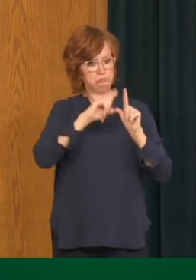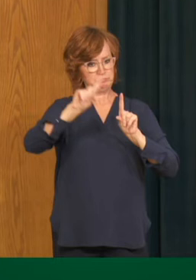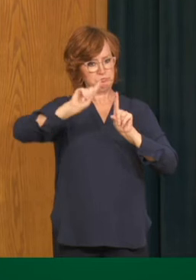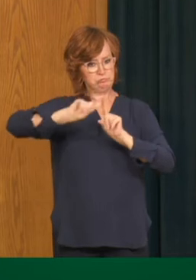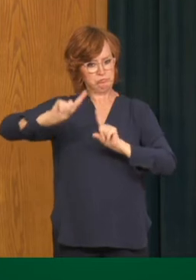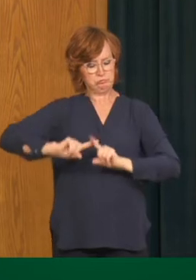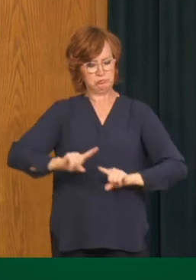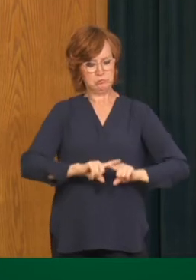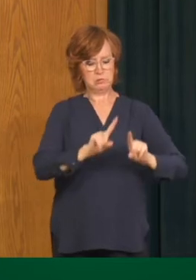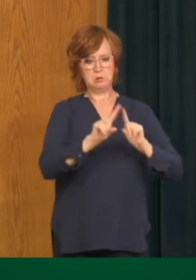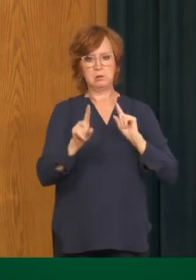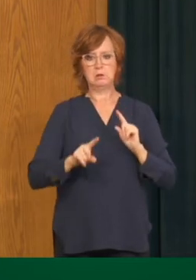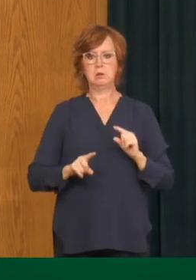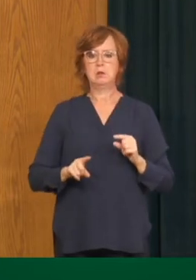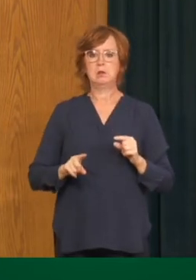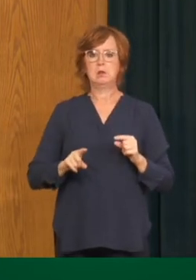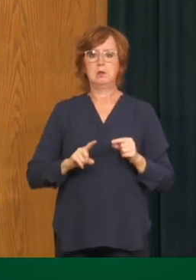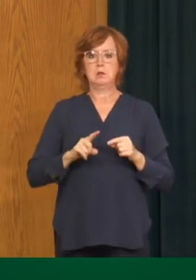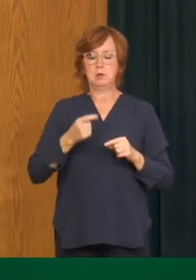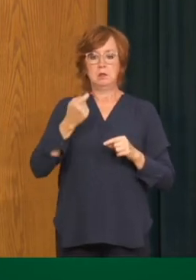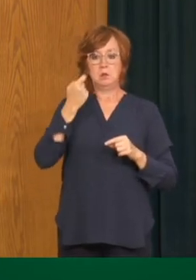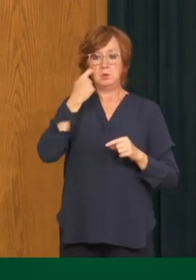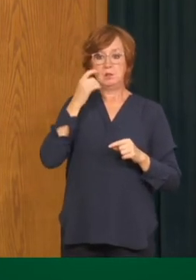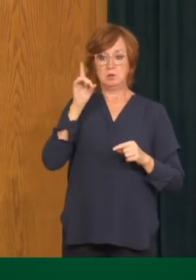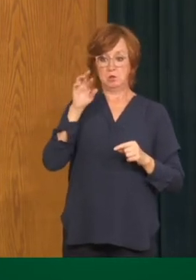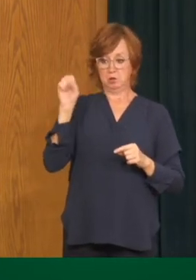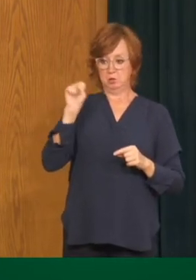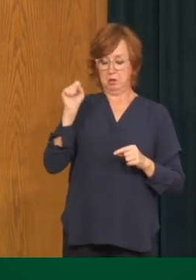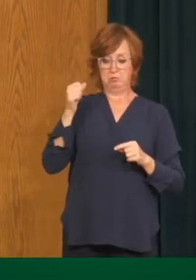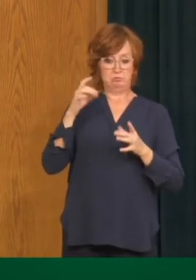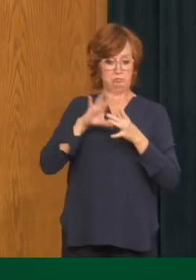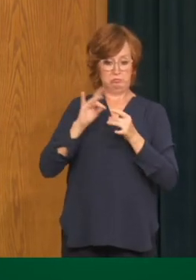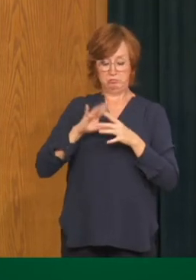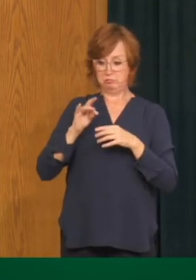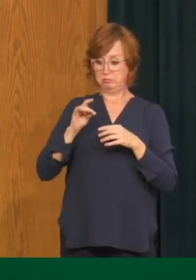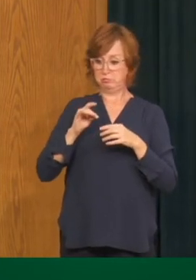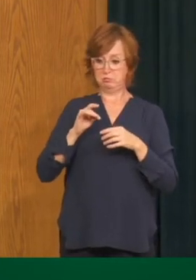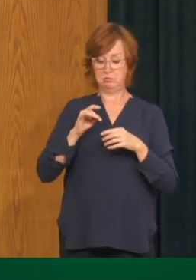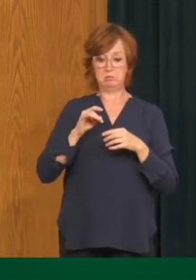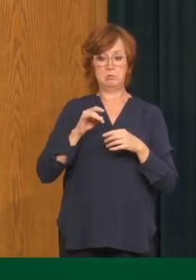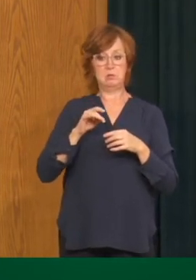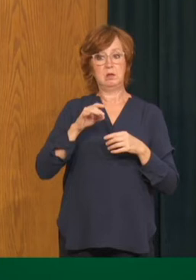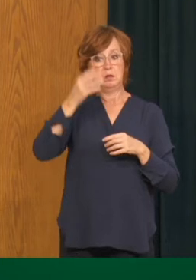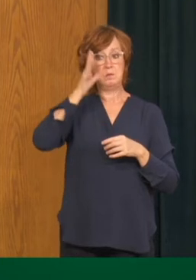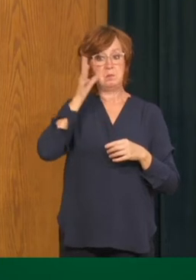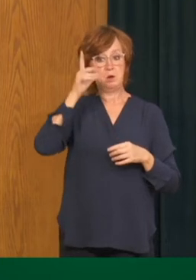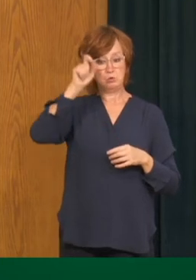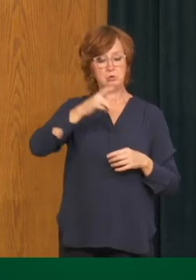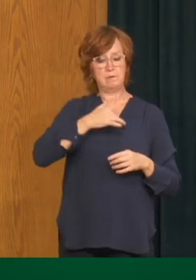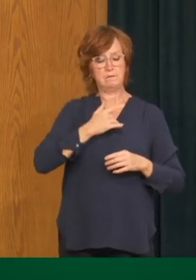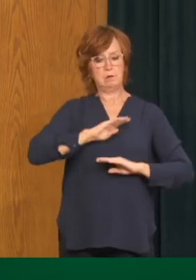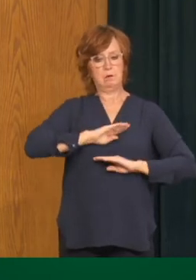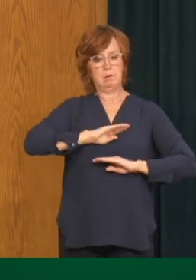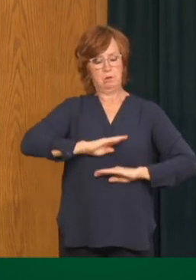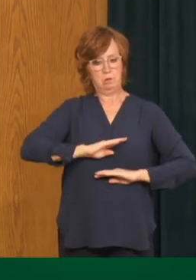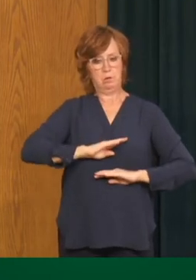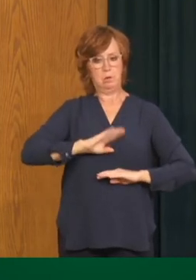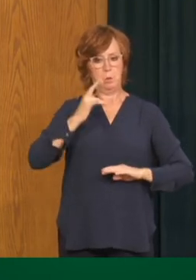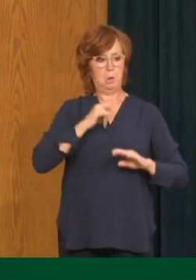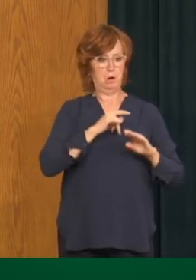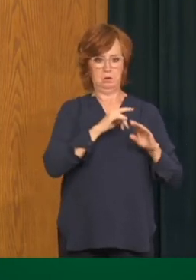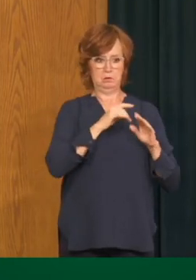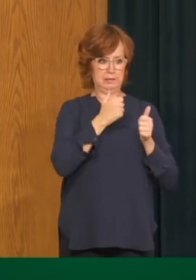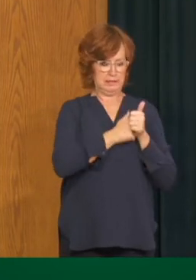very reassuring to parents across this province, and they'll be communicating that in great detail by August the 26th